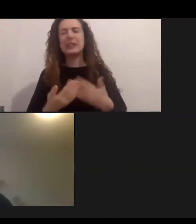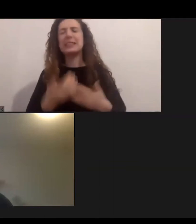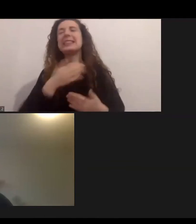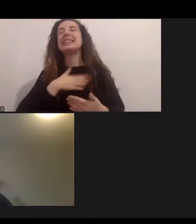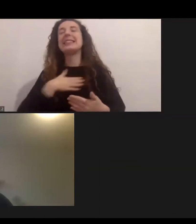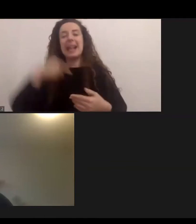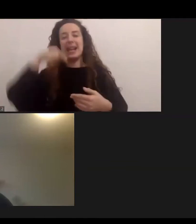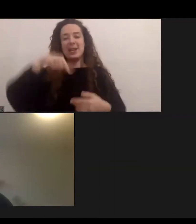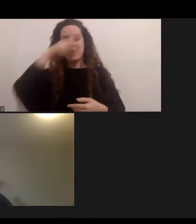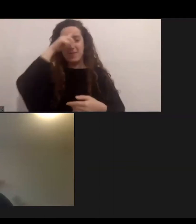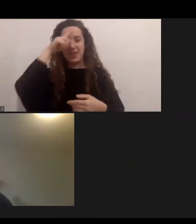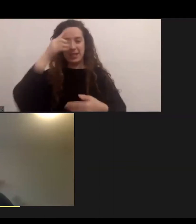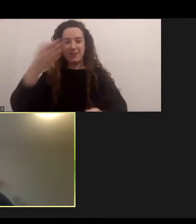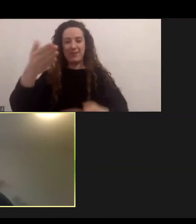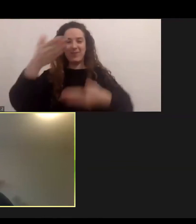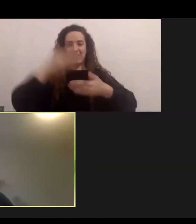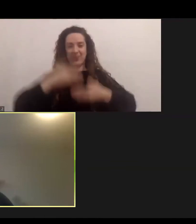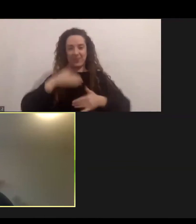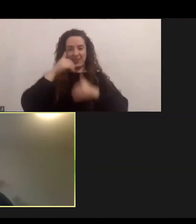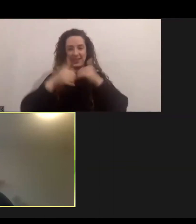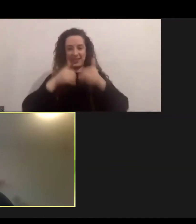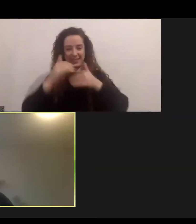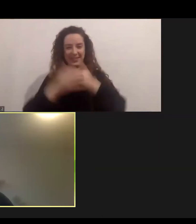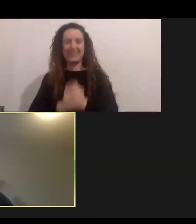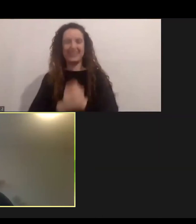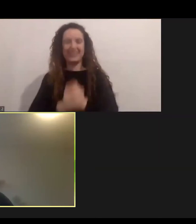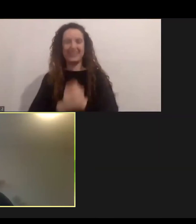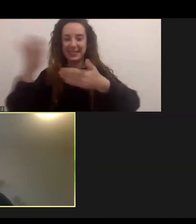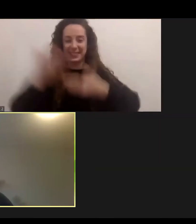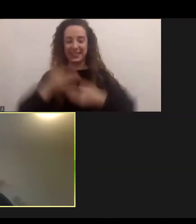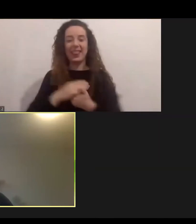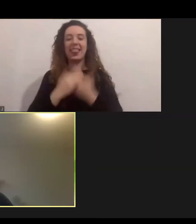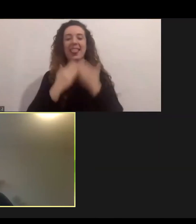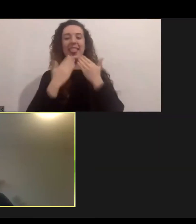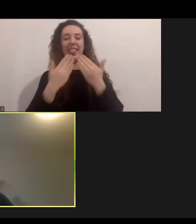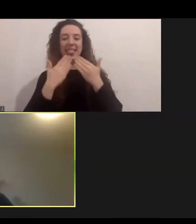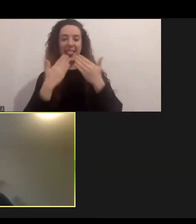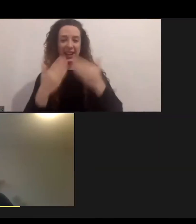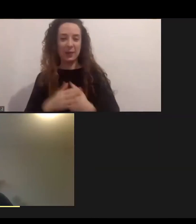someone from the other part of the world. I really like it.